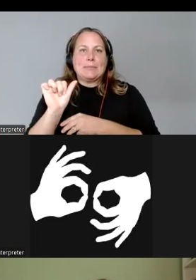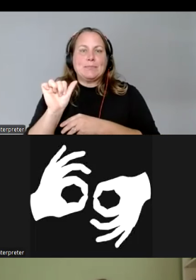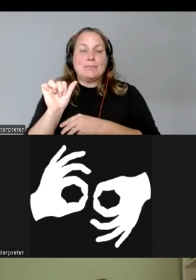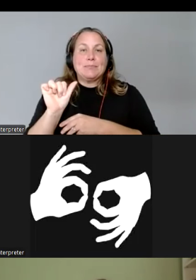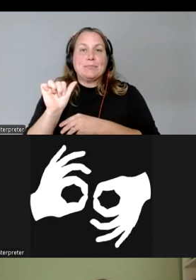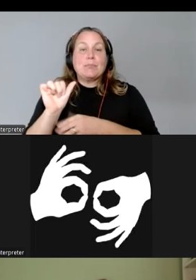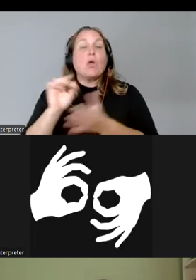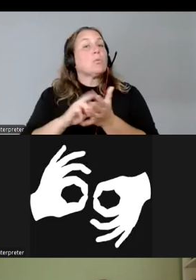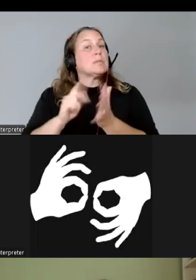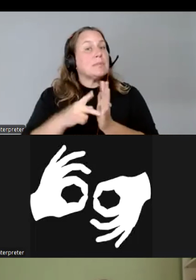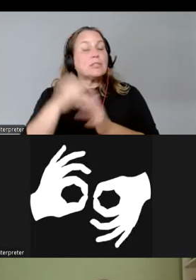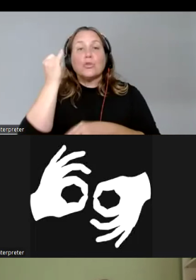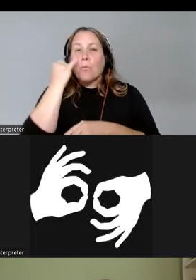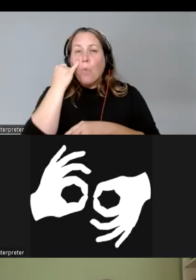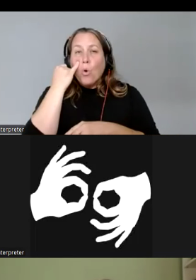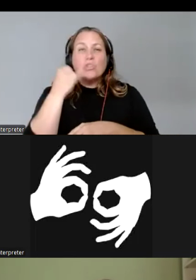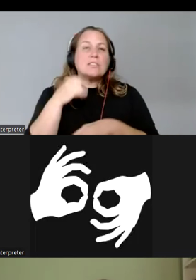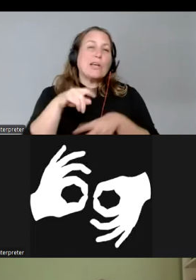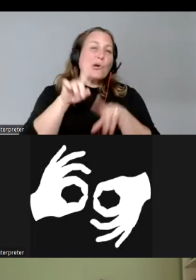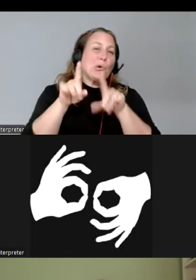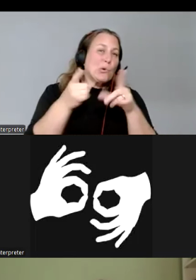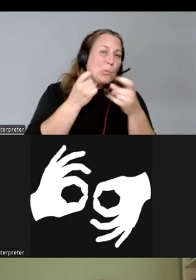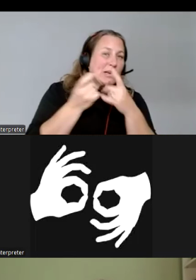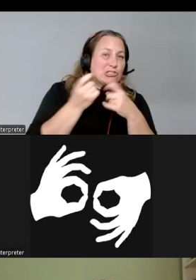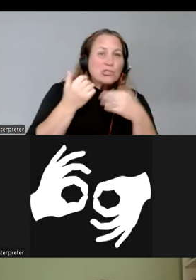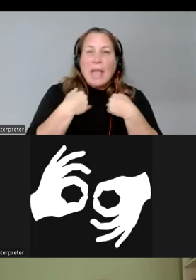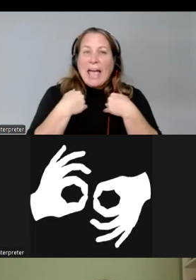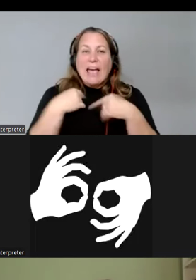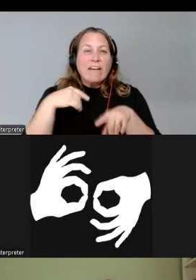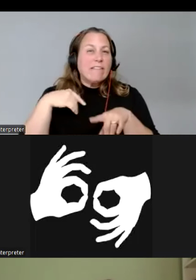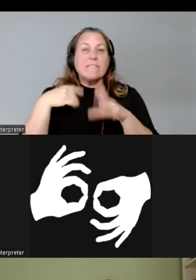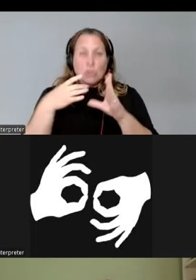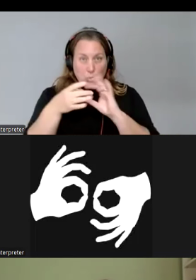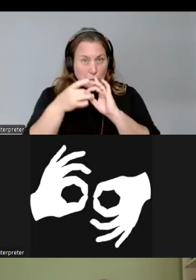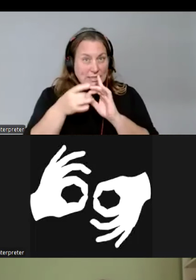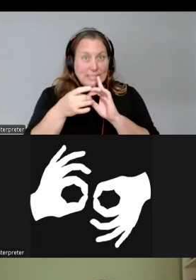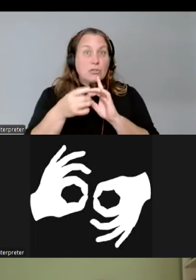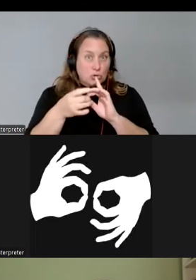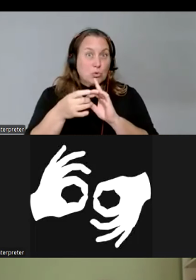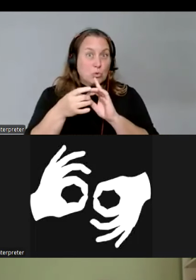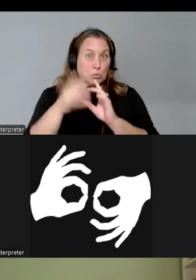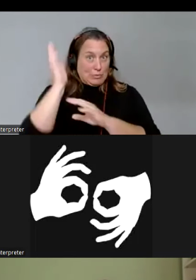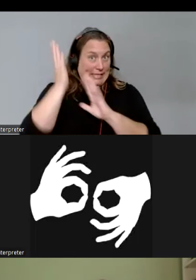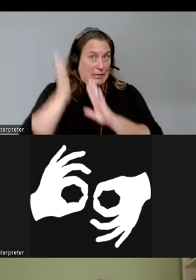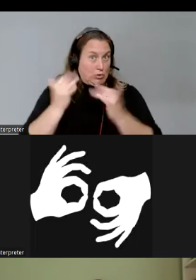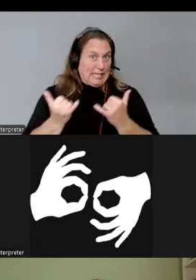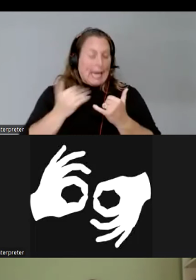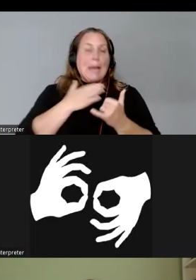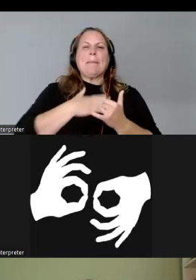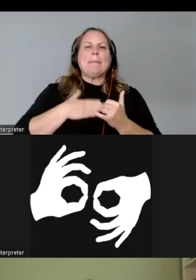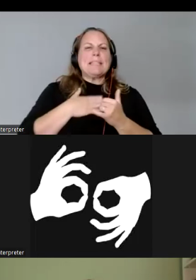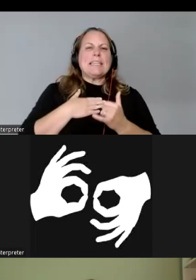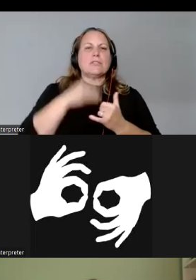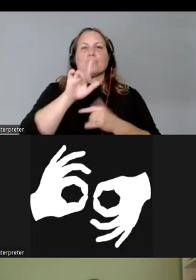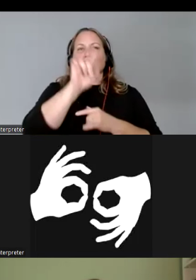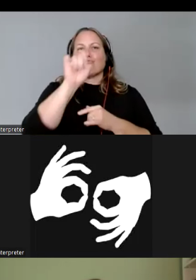to do, if you have questions that you want specifically answered by one of the presenters, please try to put those